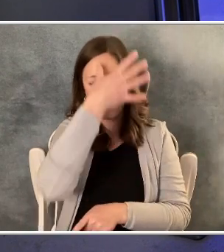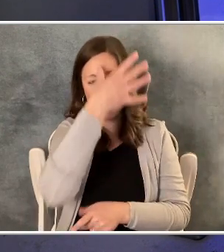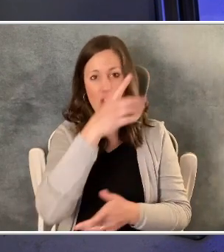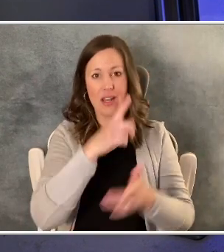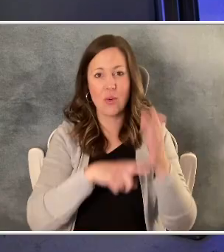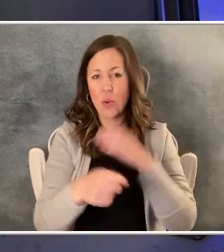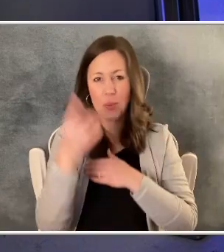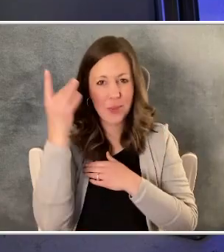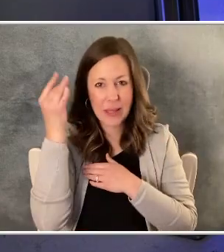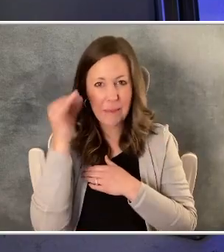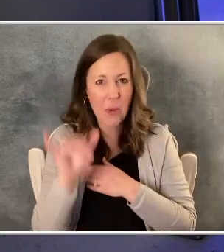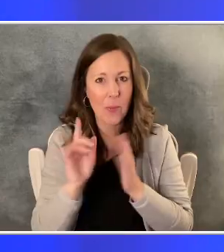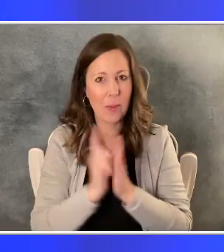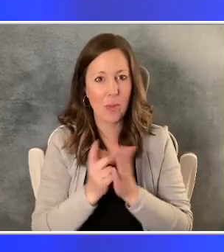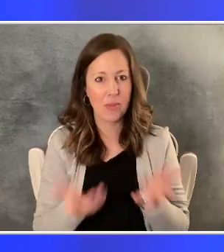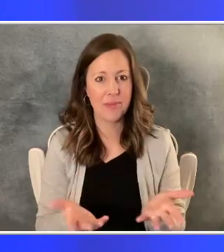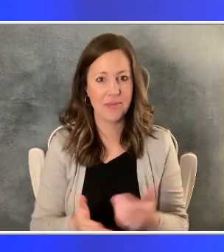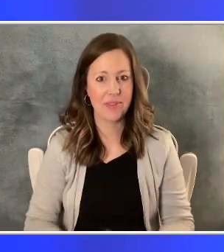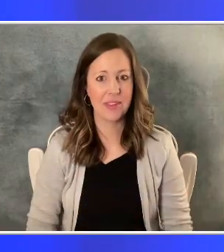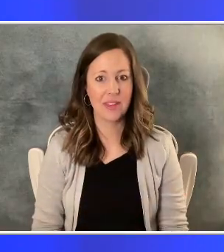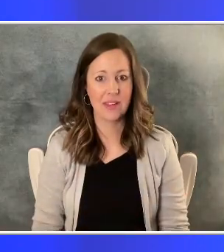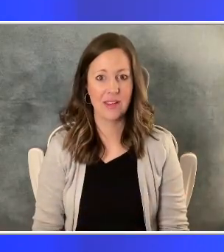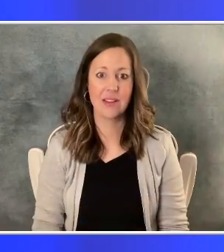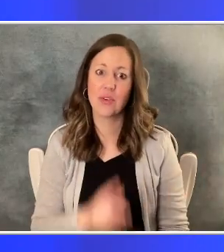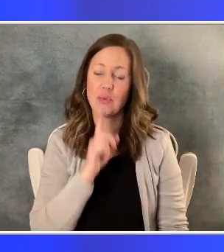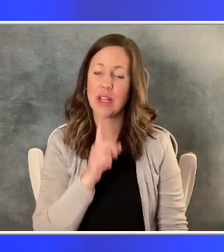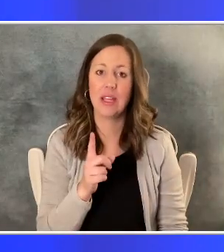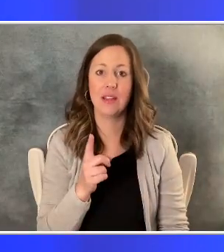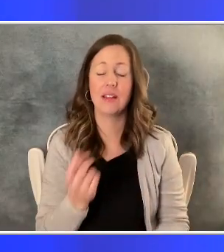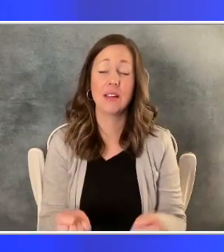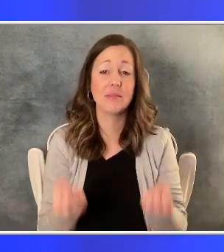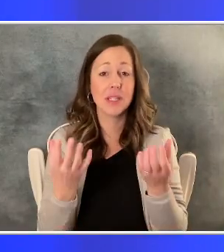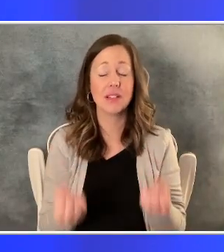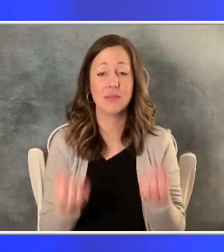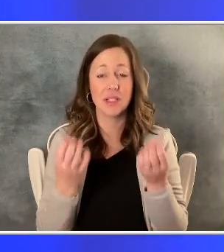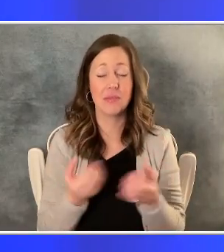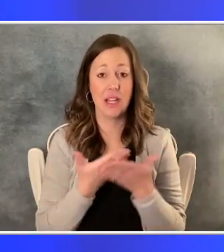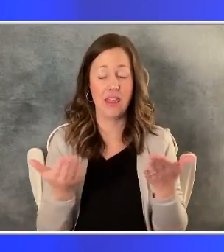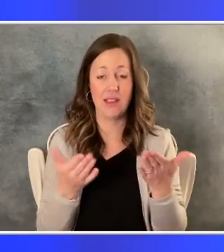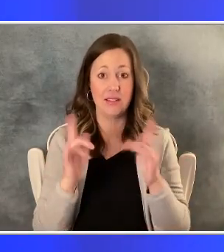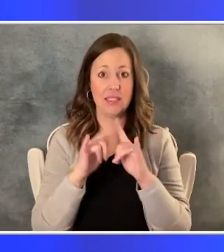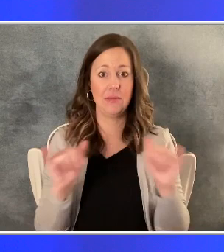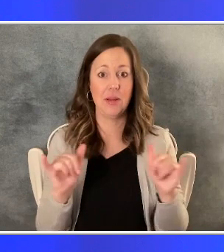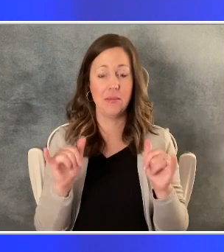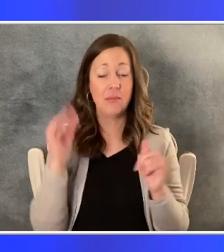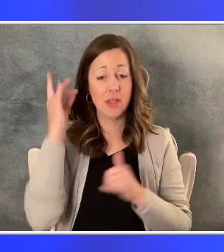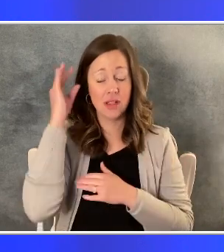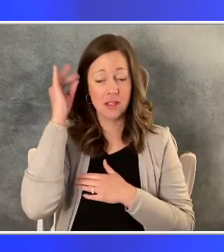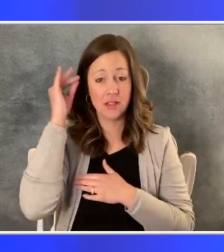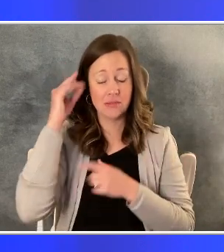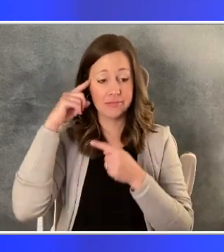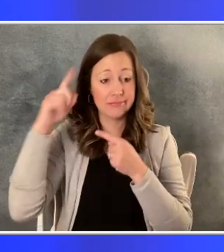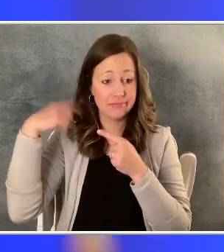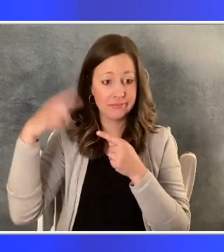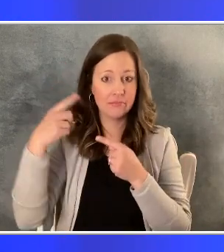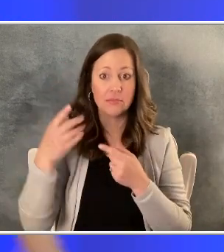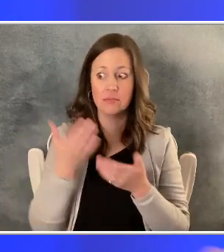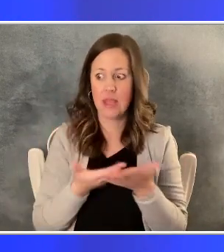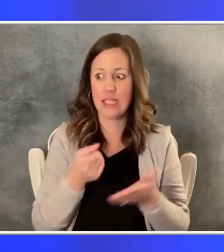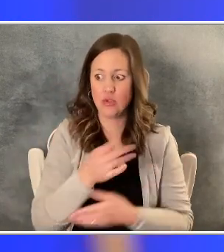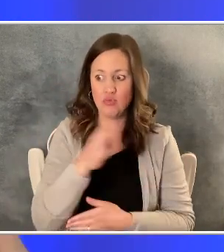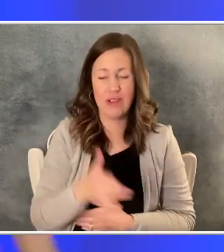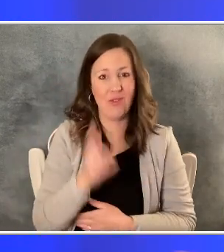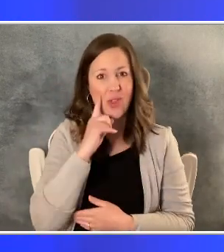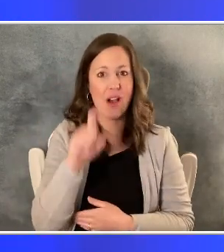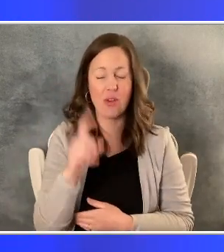mind? A million and one things, things that you never thought you'd have to think about with your 3-year-old daughter or any